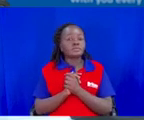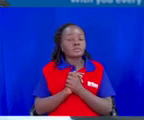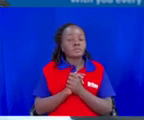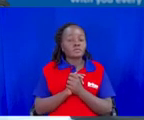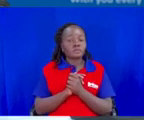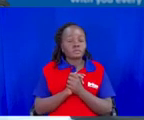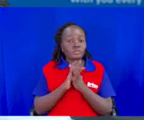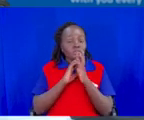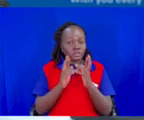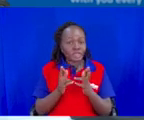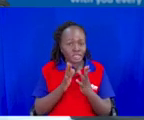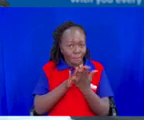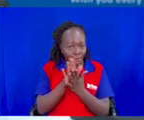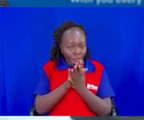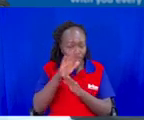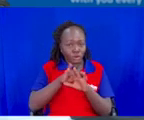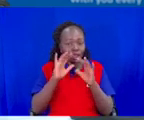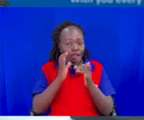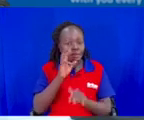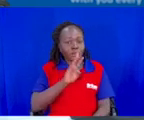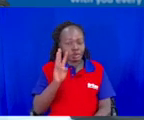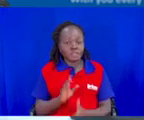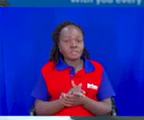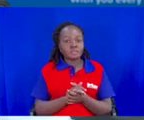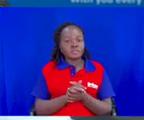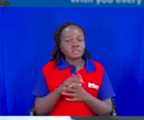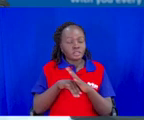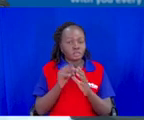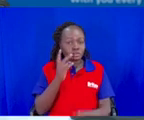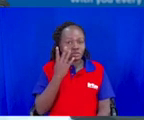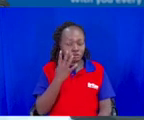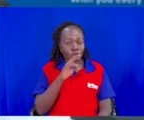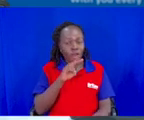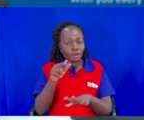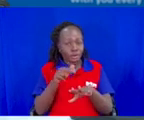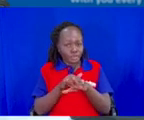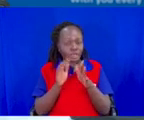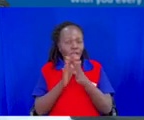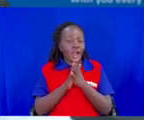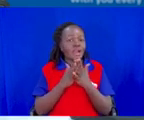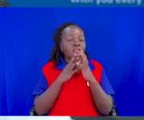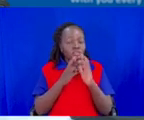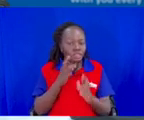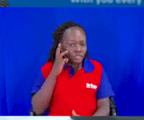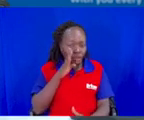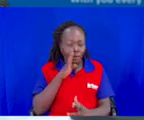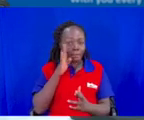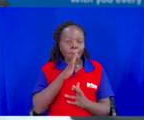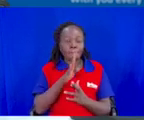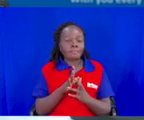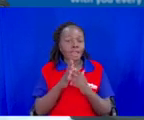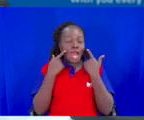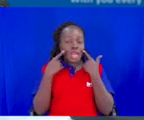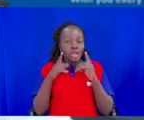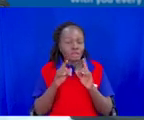published on the company's website within 24 hours and the outcome shall be deemed to be